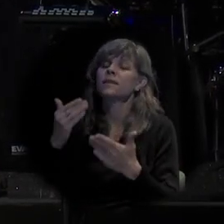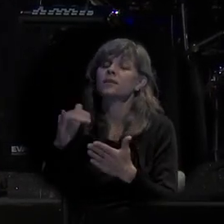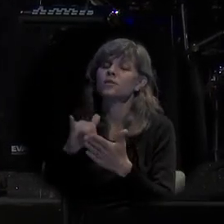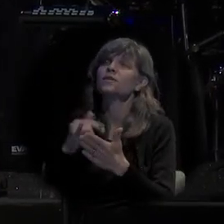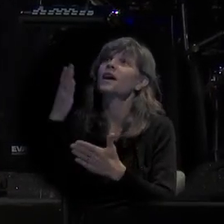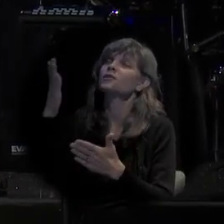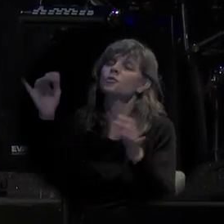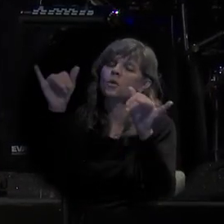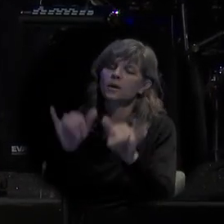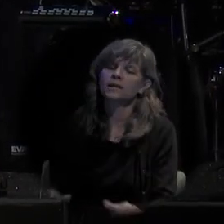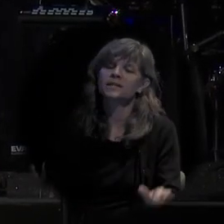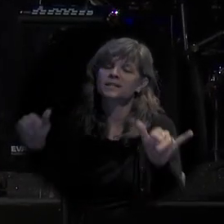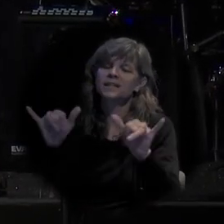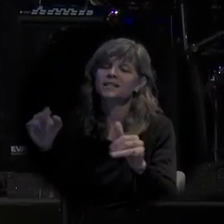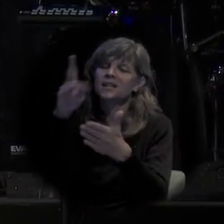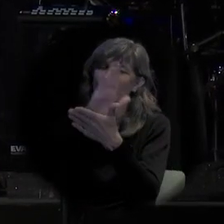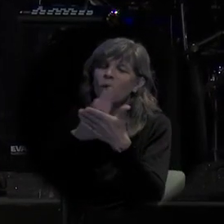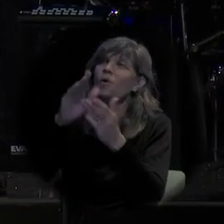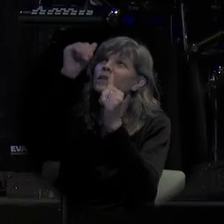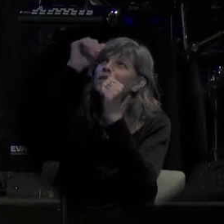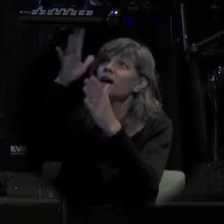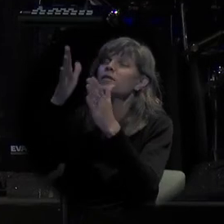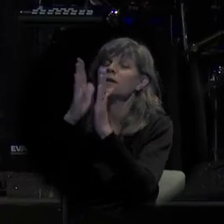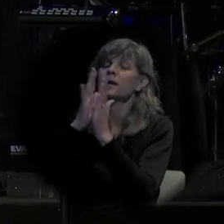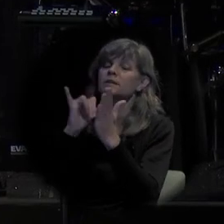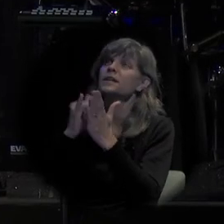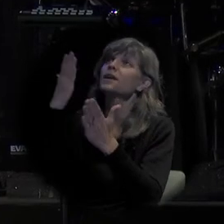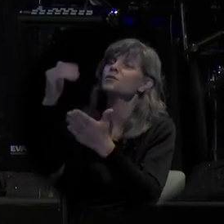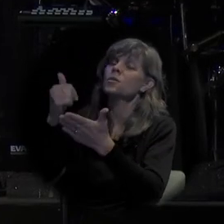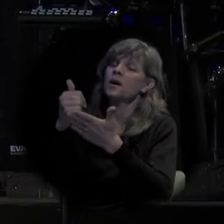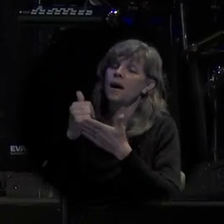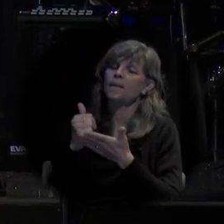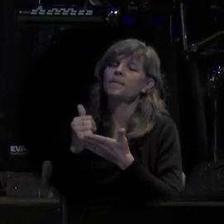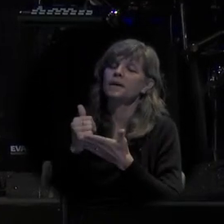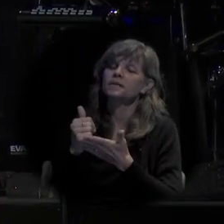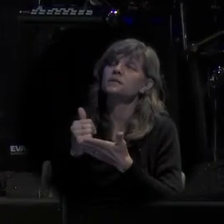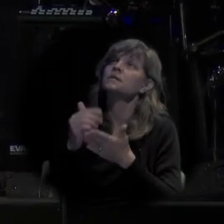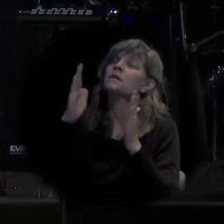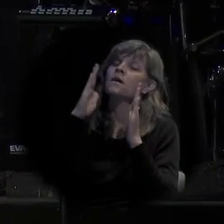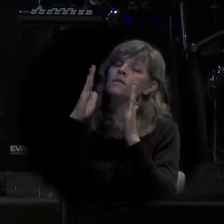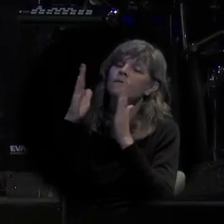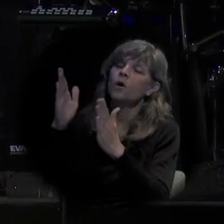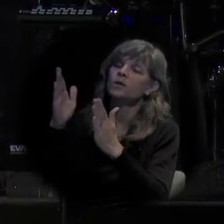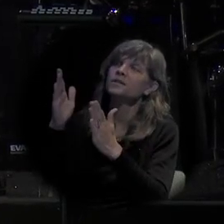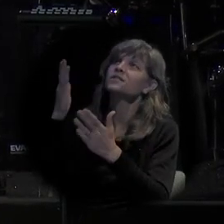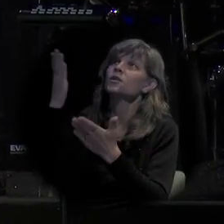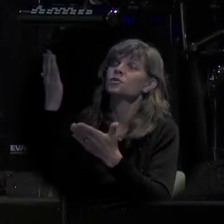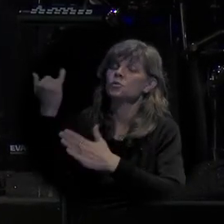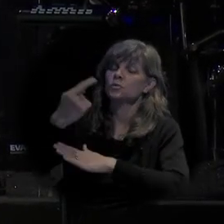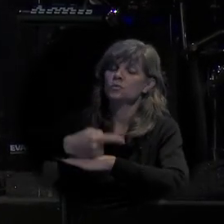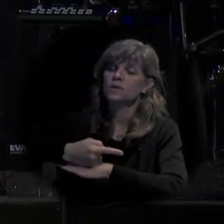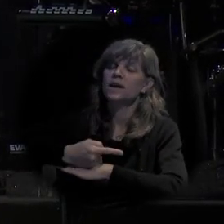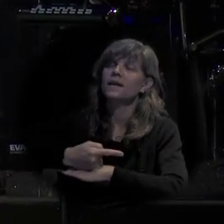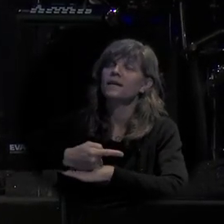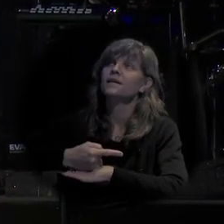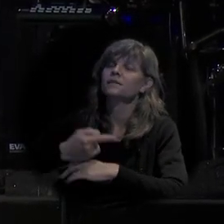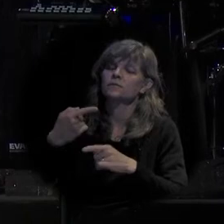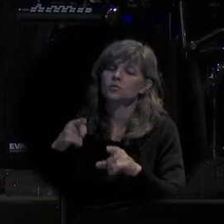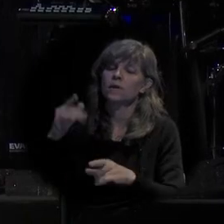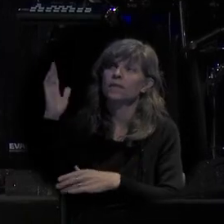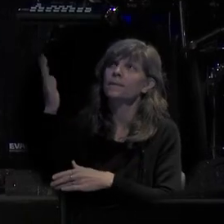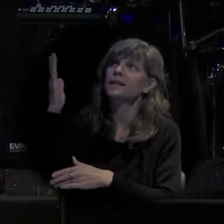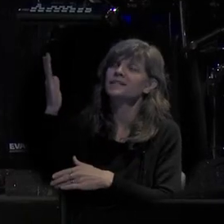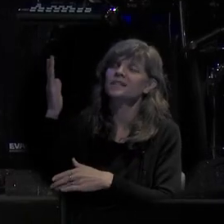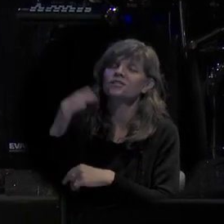a consistent and holy Father, and I ask that you help us to focus on that today during this